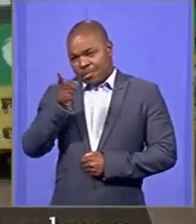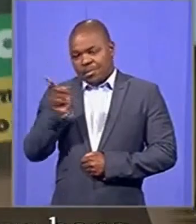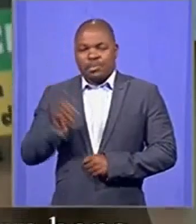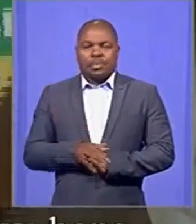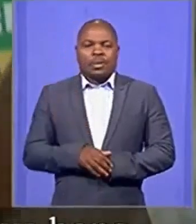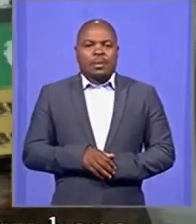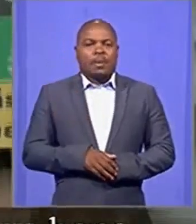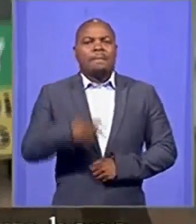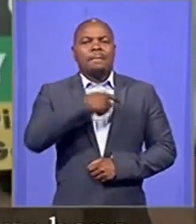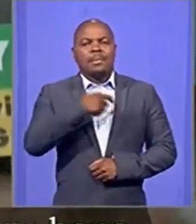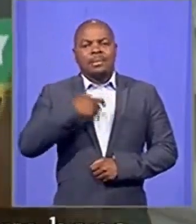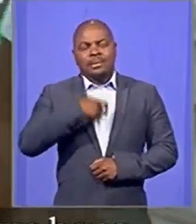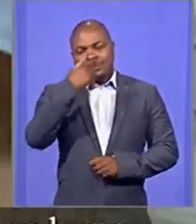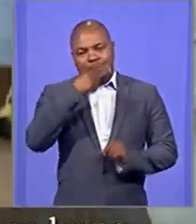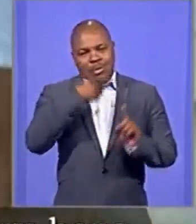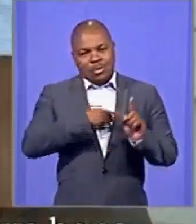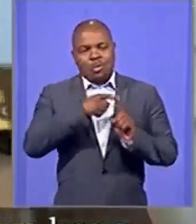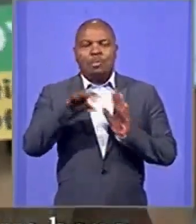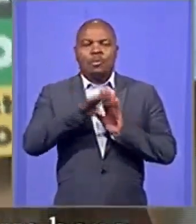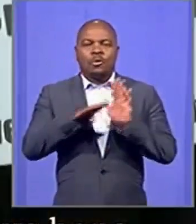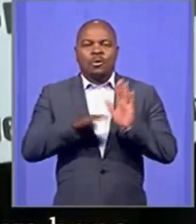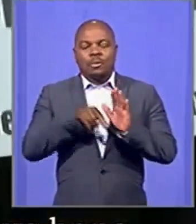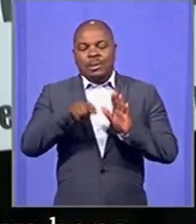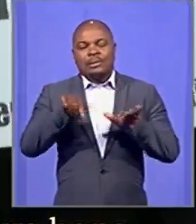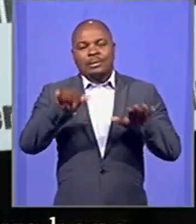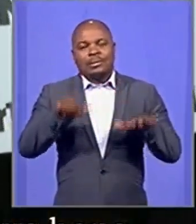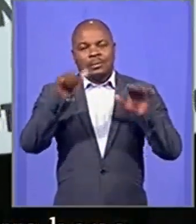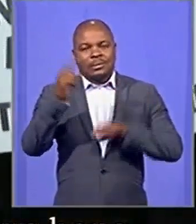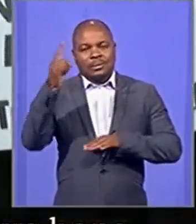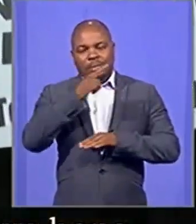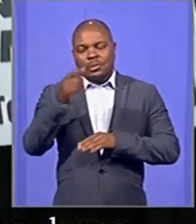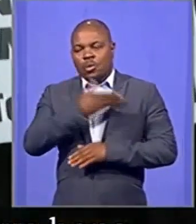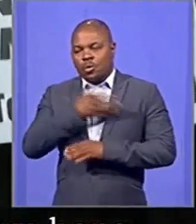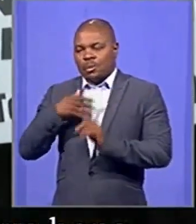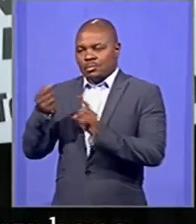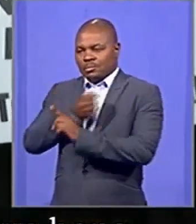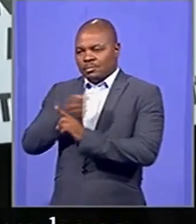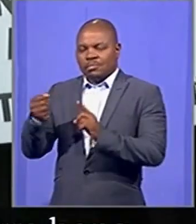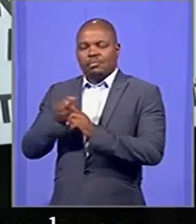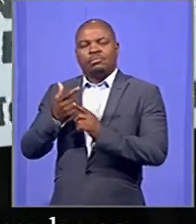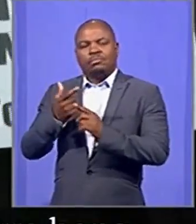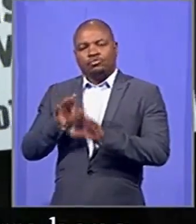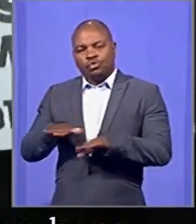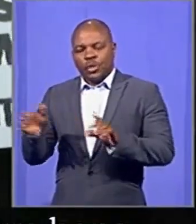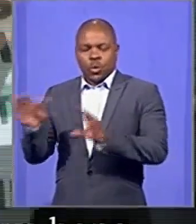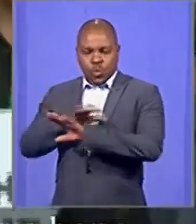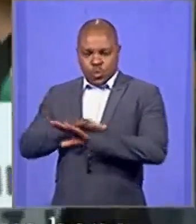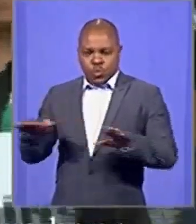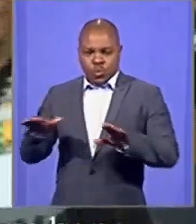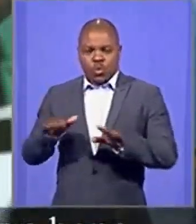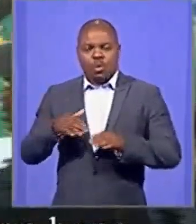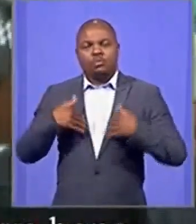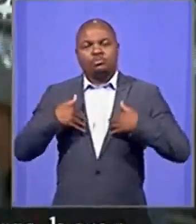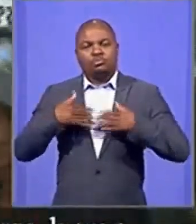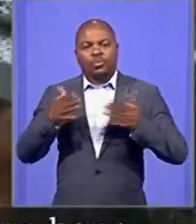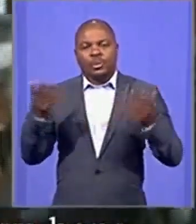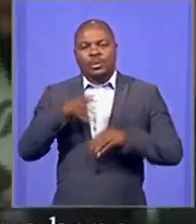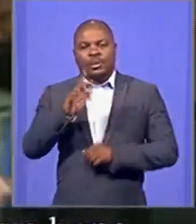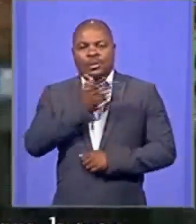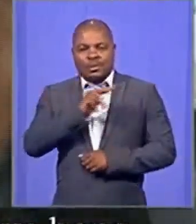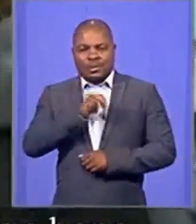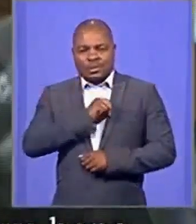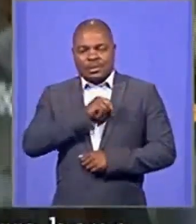Mopresidente Cyril Ramaphosa o thakgotse letsholo la matsatsi a 16 a ntwa e kgahlano le tlhekefetso ya bana le basadi Durban, provinseng ya